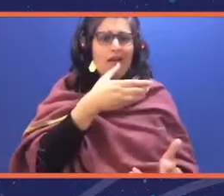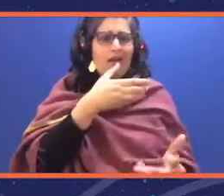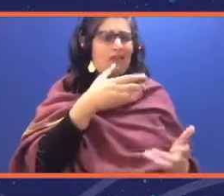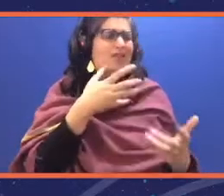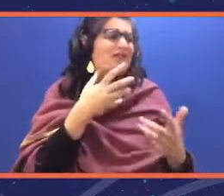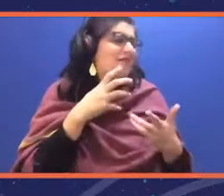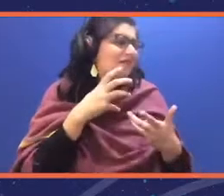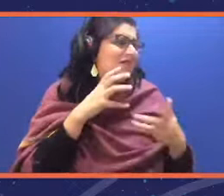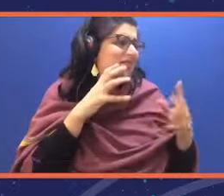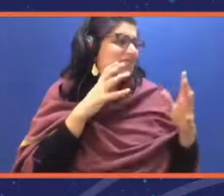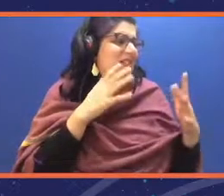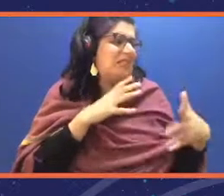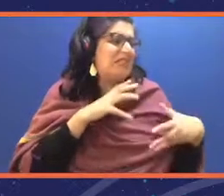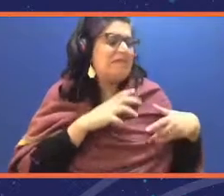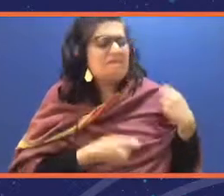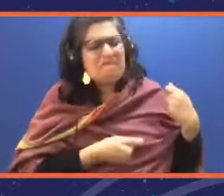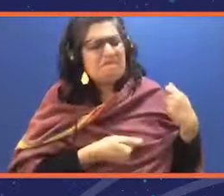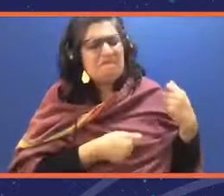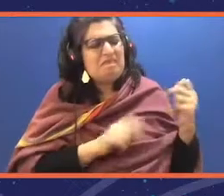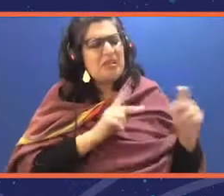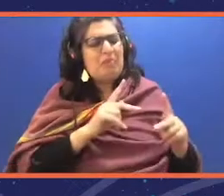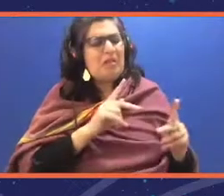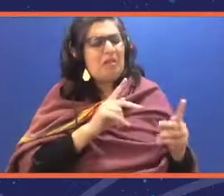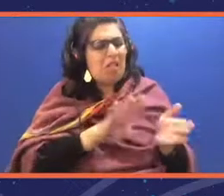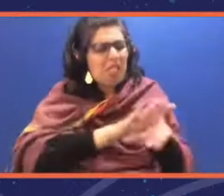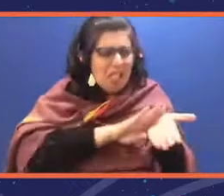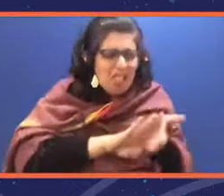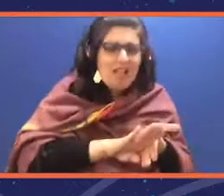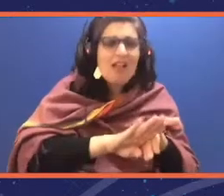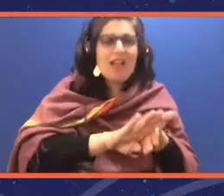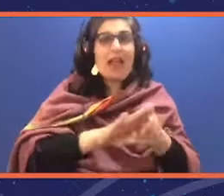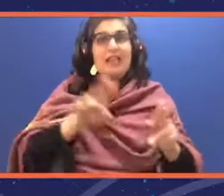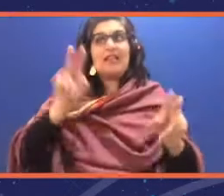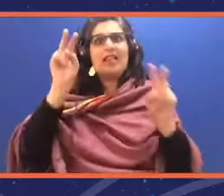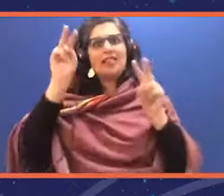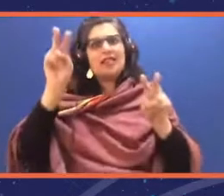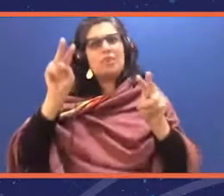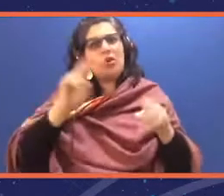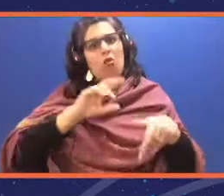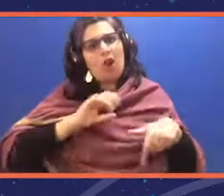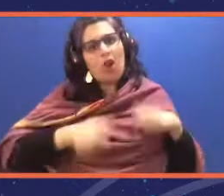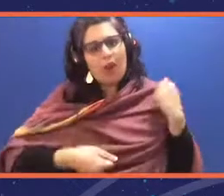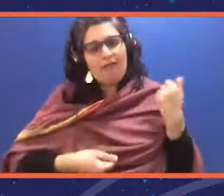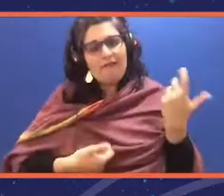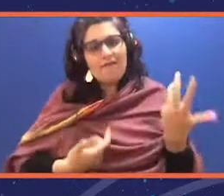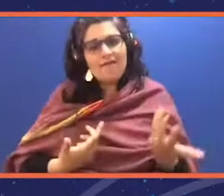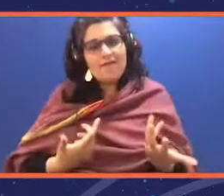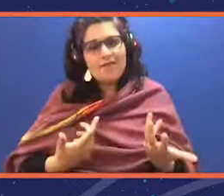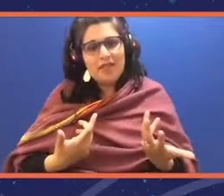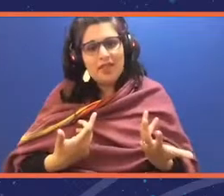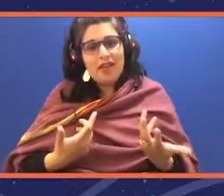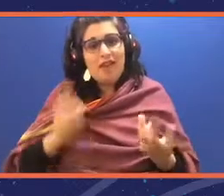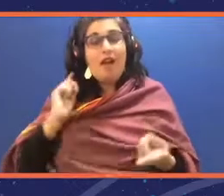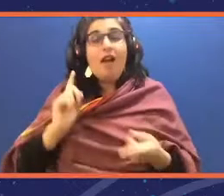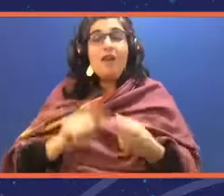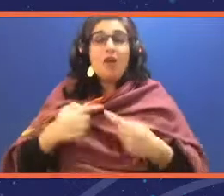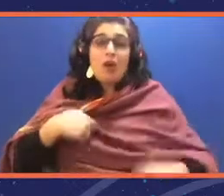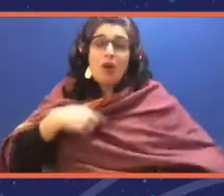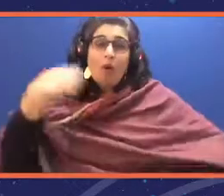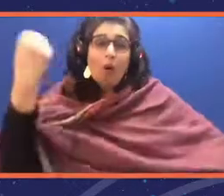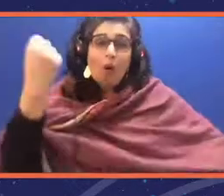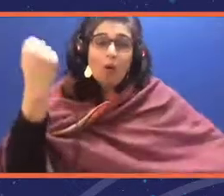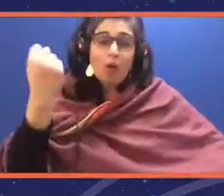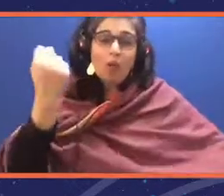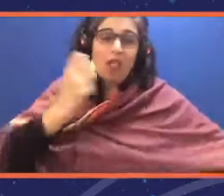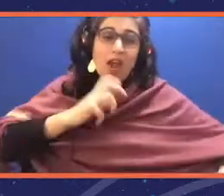mean, it's anticipatory grief. And until we hold that grief and